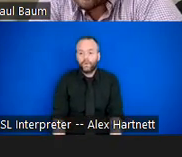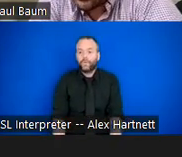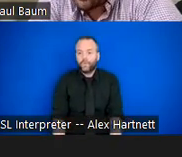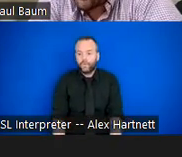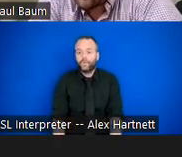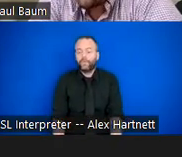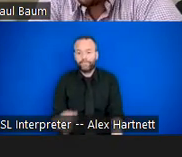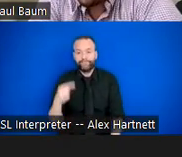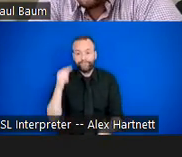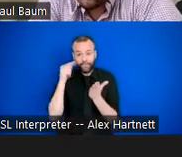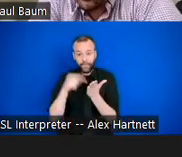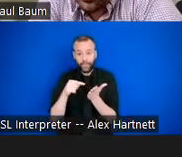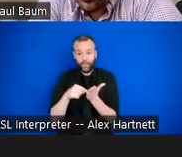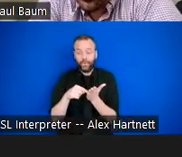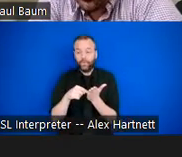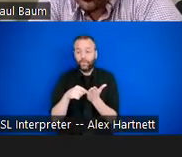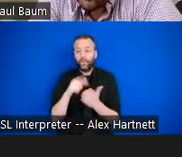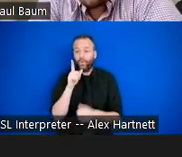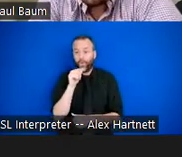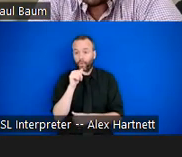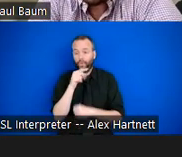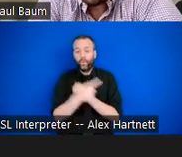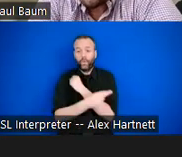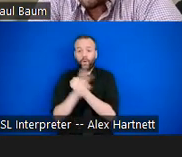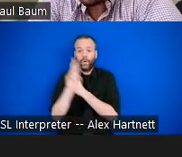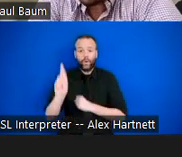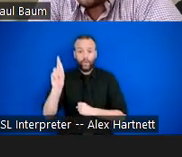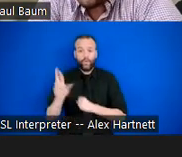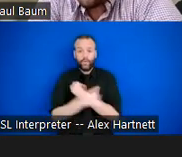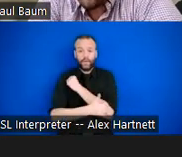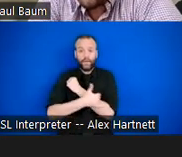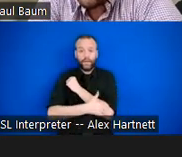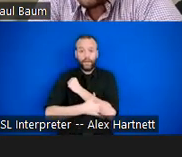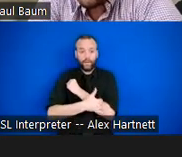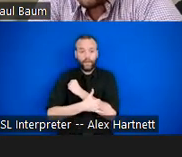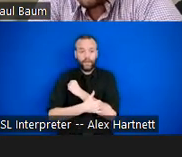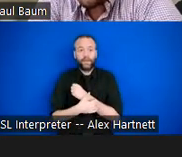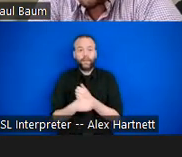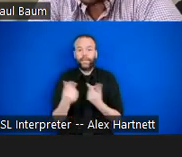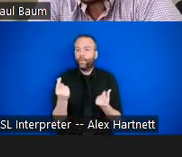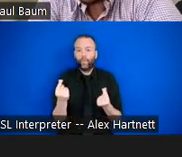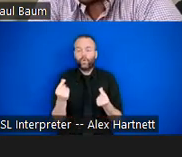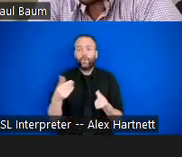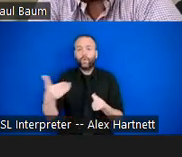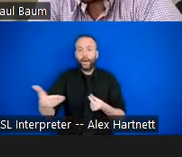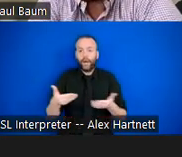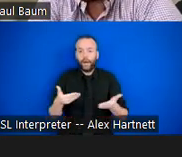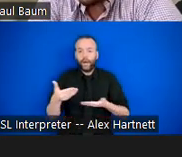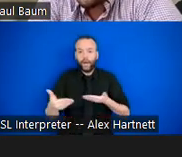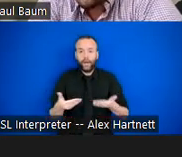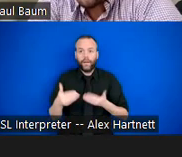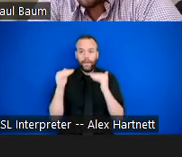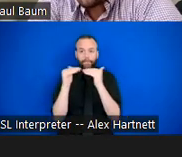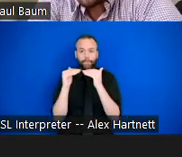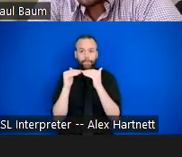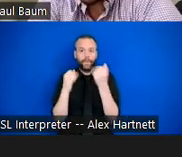in particular, for being a leader in hiring peer supports, hiring not only